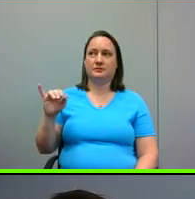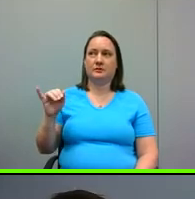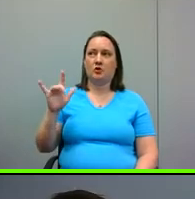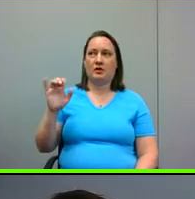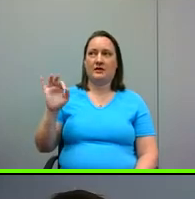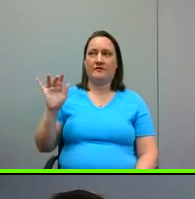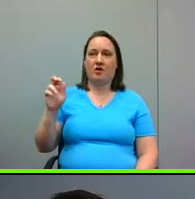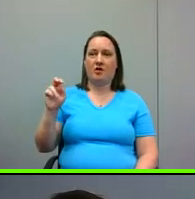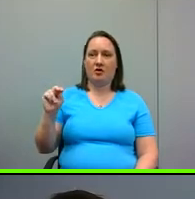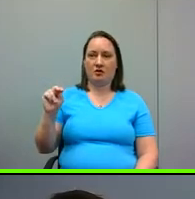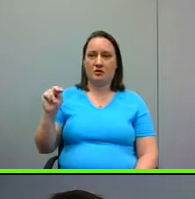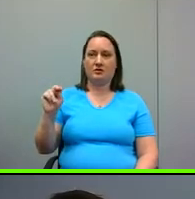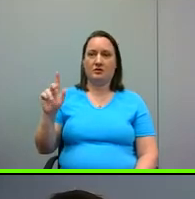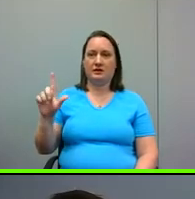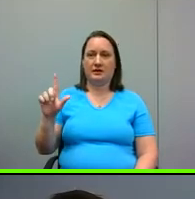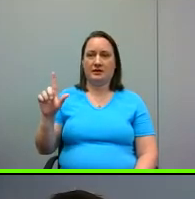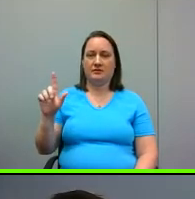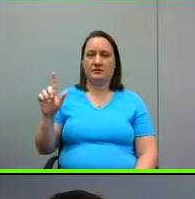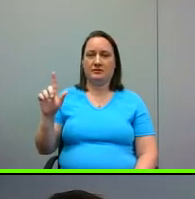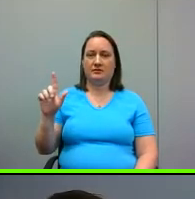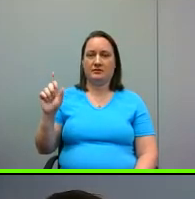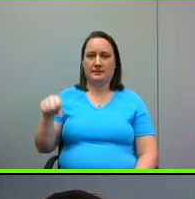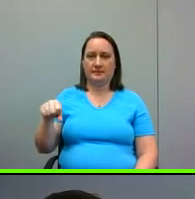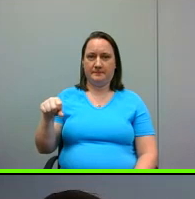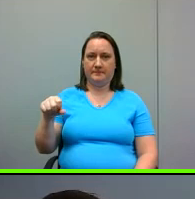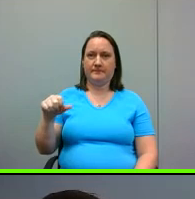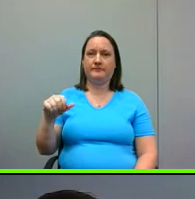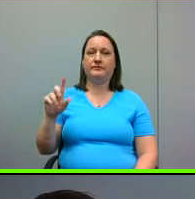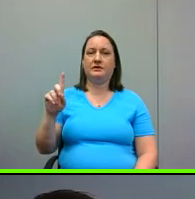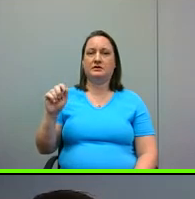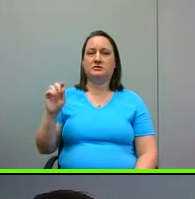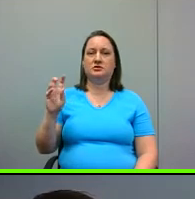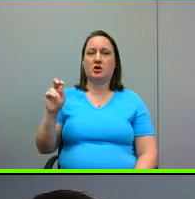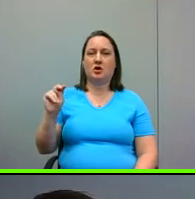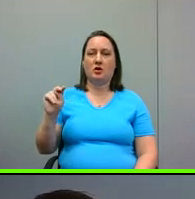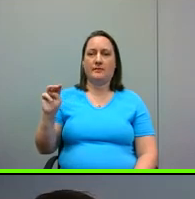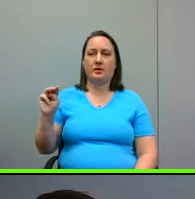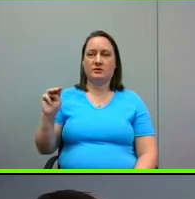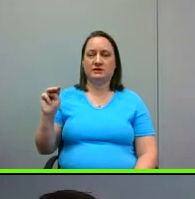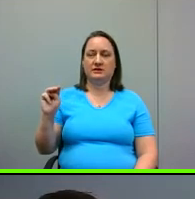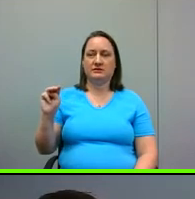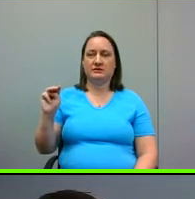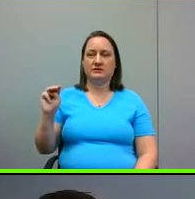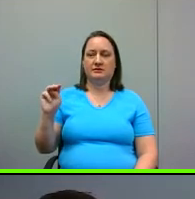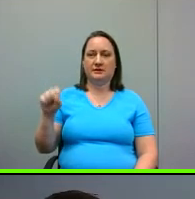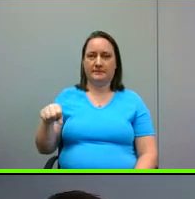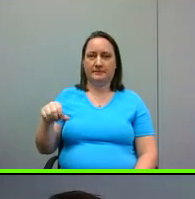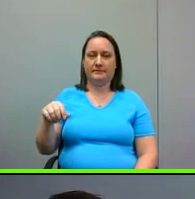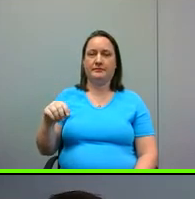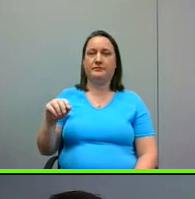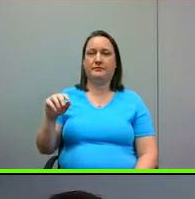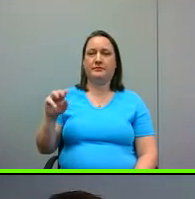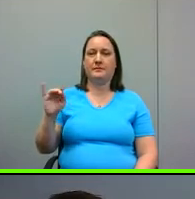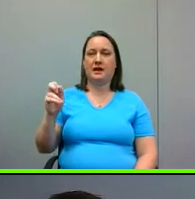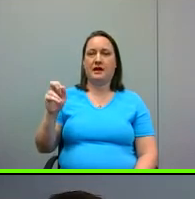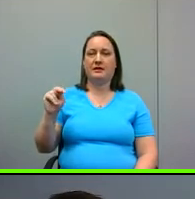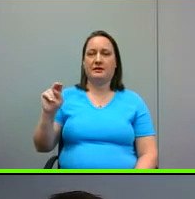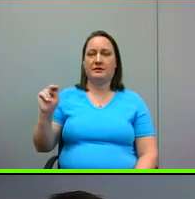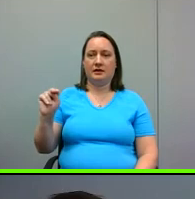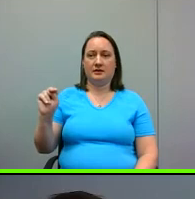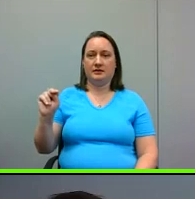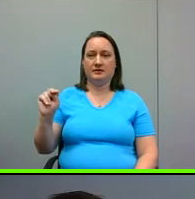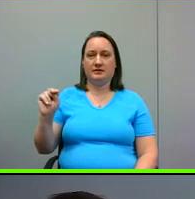Jolie Fawn Liddell, Yes. Dawn Mosley, Yes. Madeline